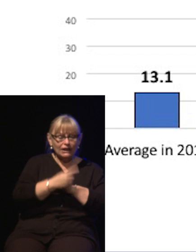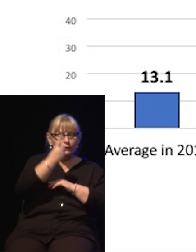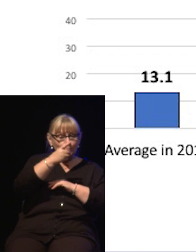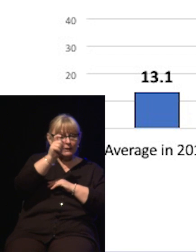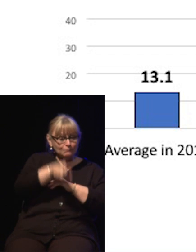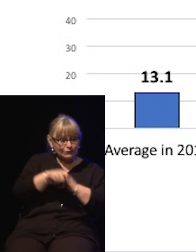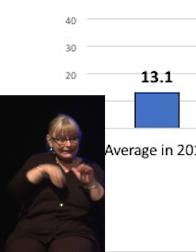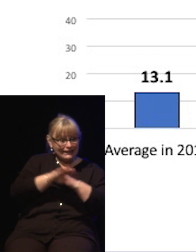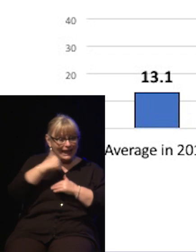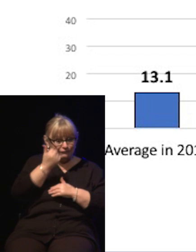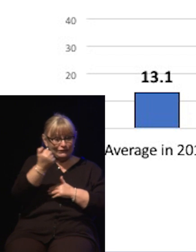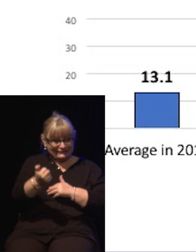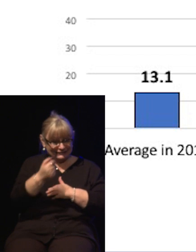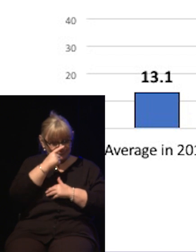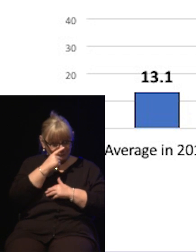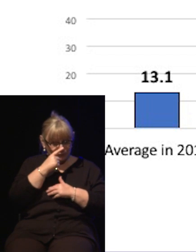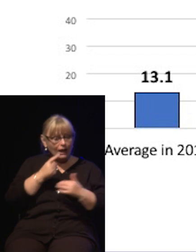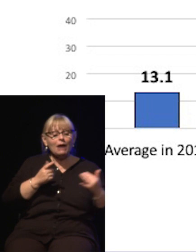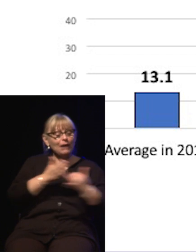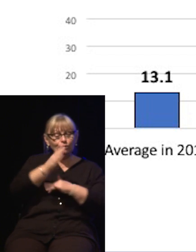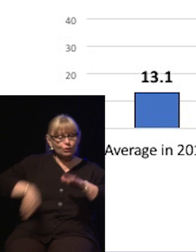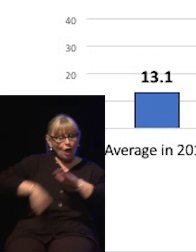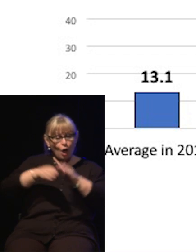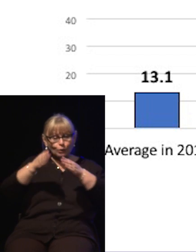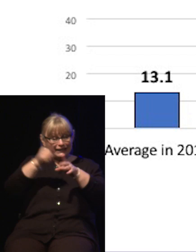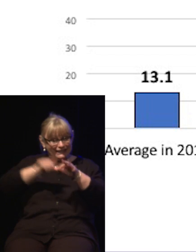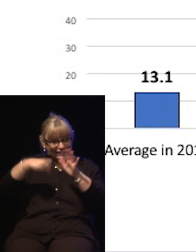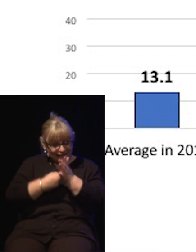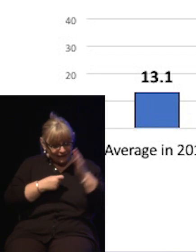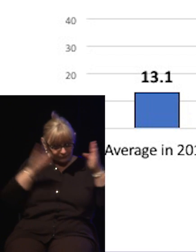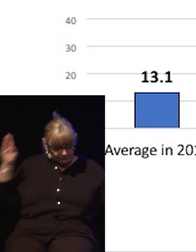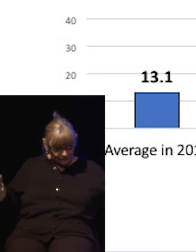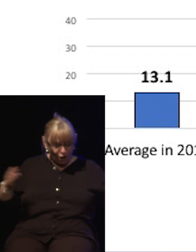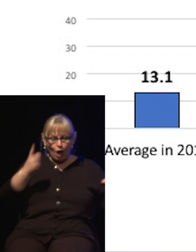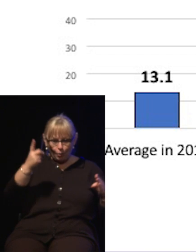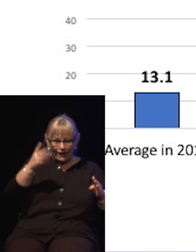6. Over the course of a year, about 1 in 3 households